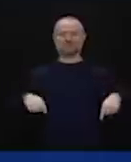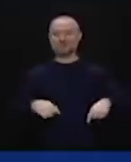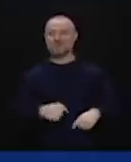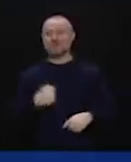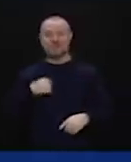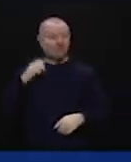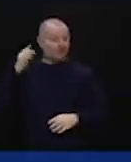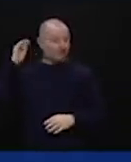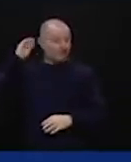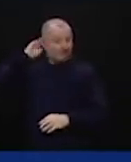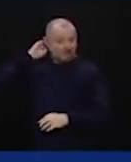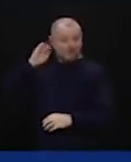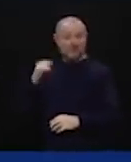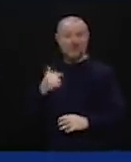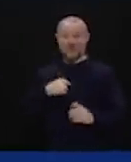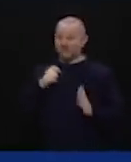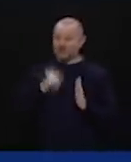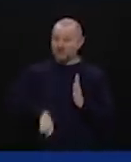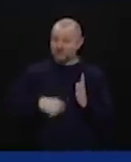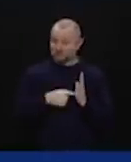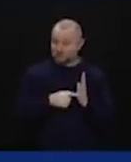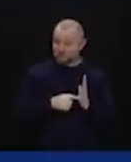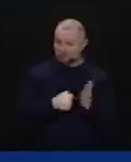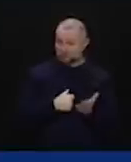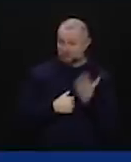wrote that? A six-letter word,